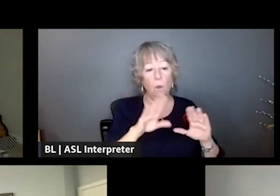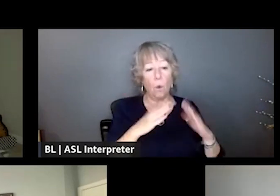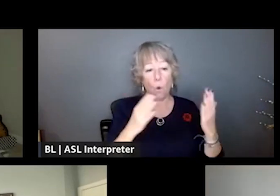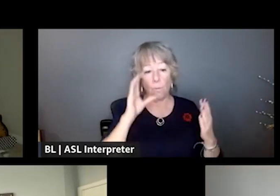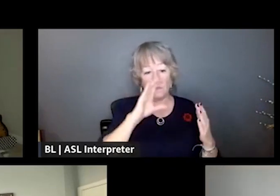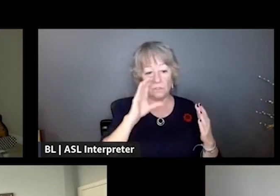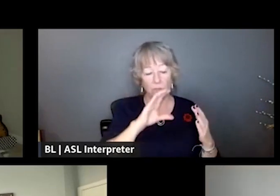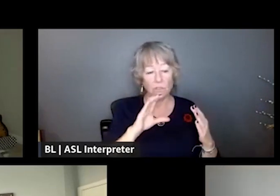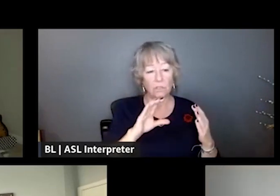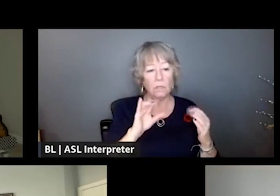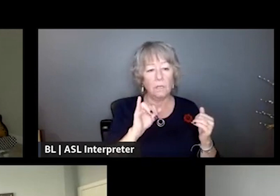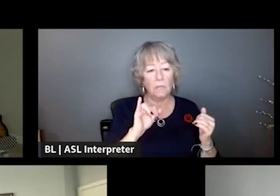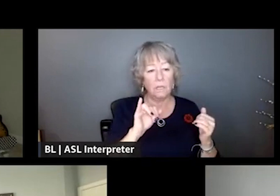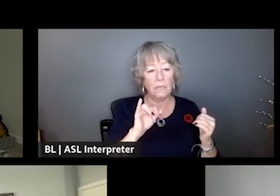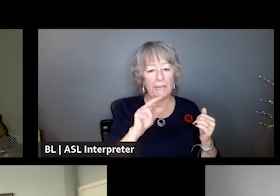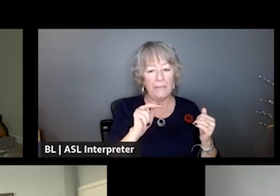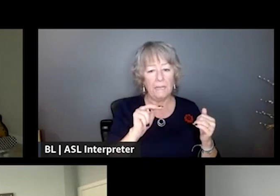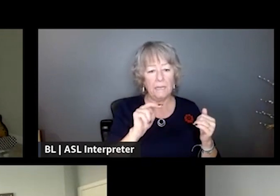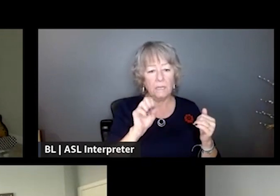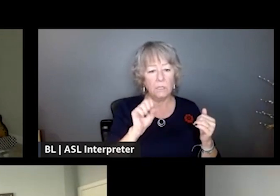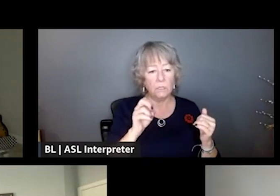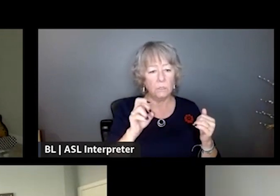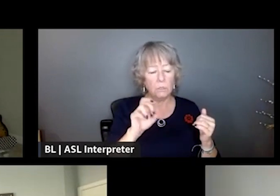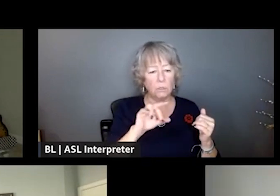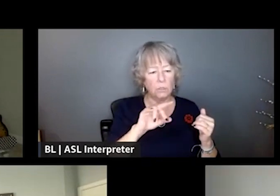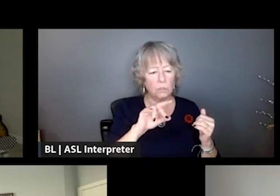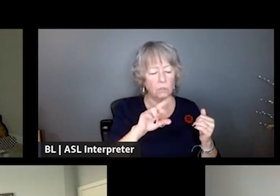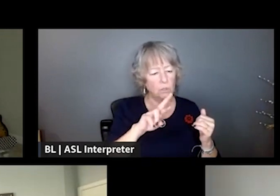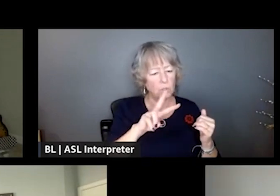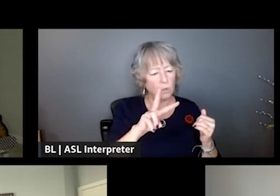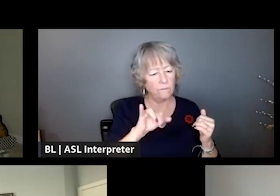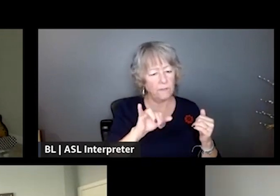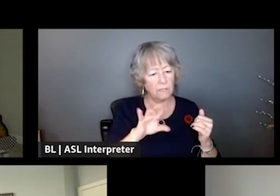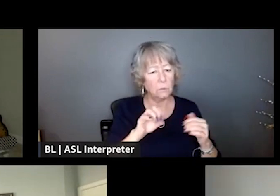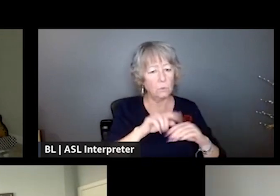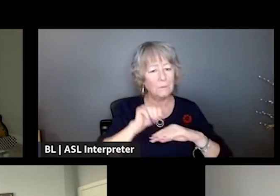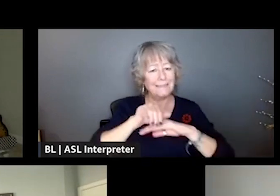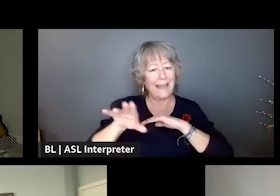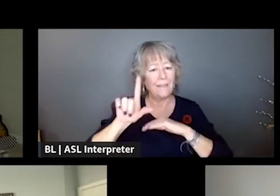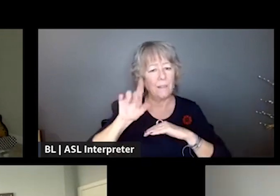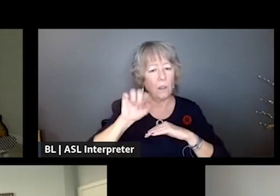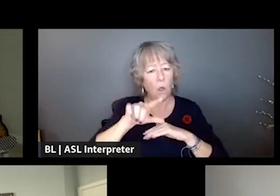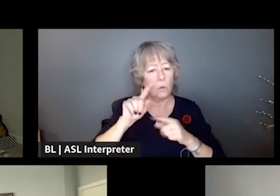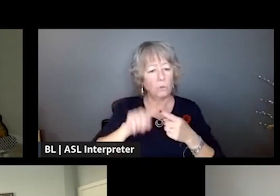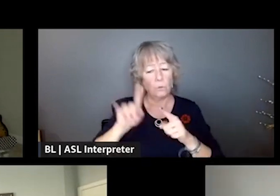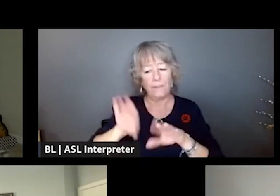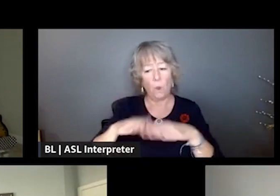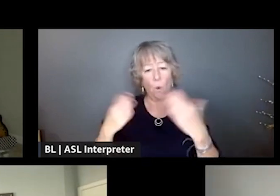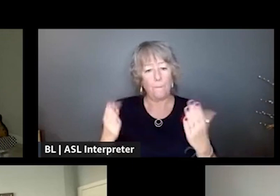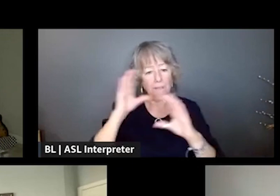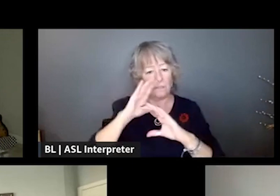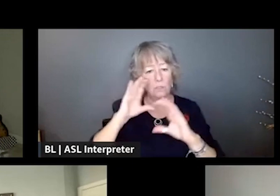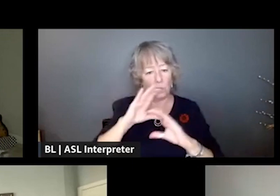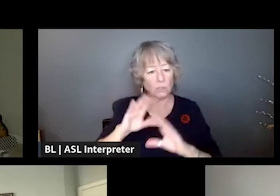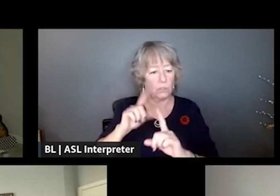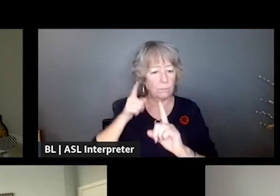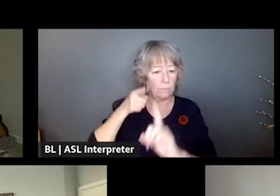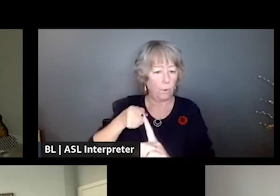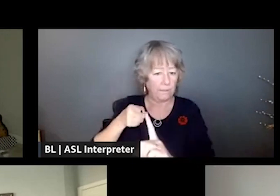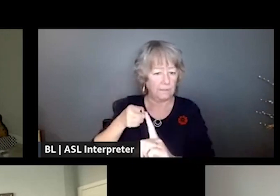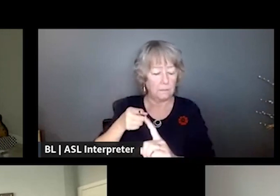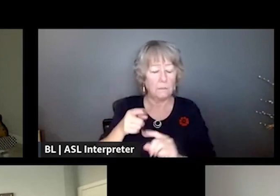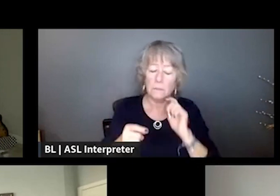ingestion service. So they could also use that to basically send the logs to the Opensearch endpoints. And before that, they